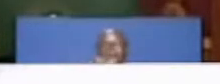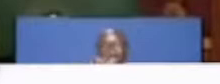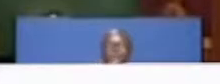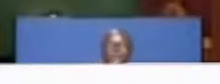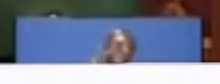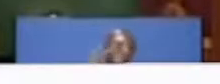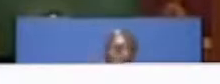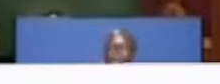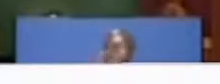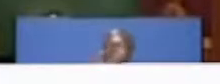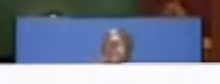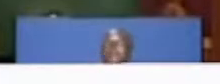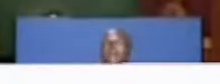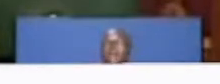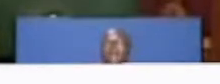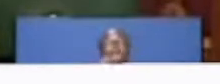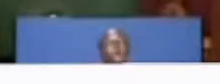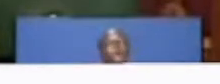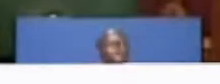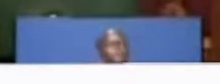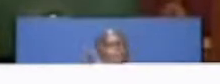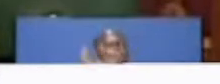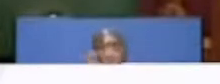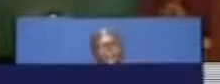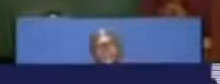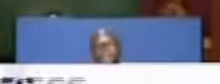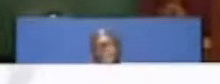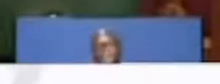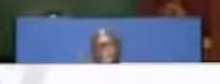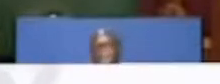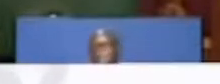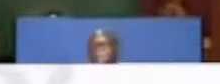9,249 hospital beds in 2013 to